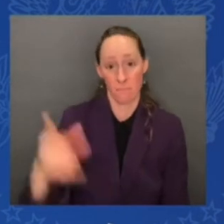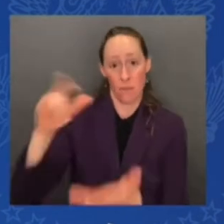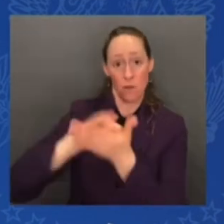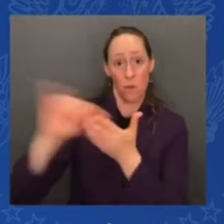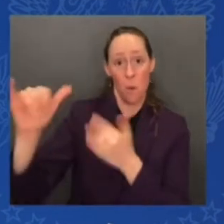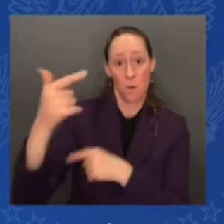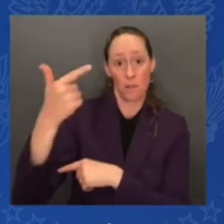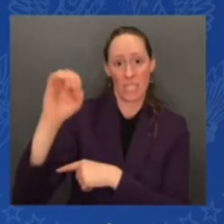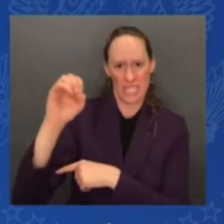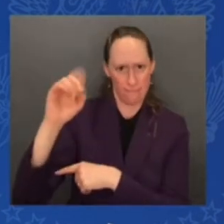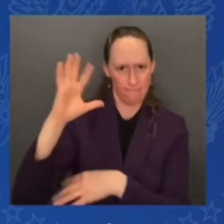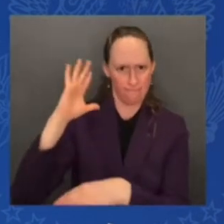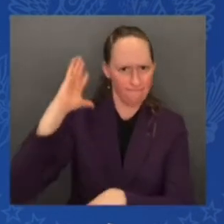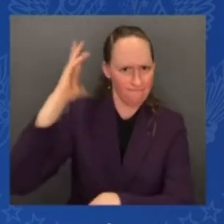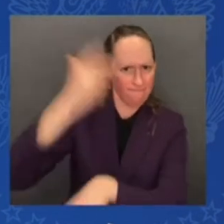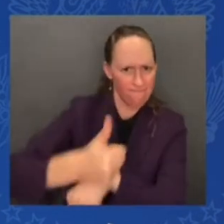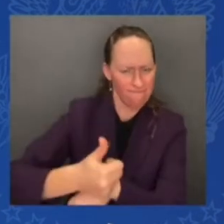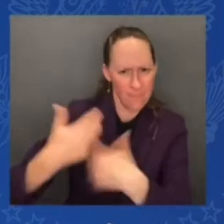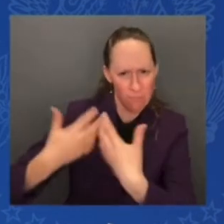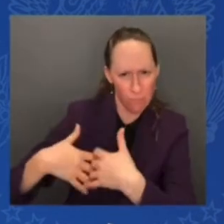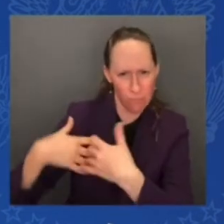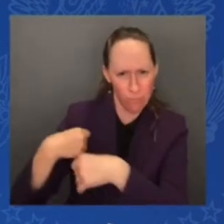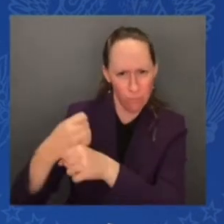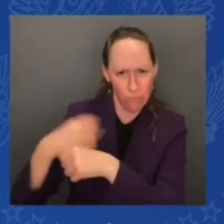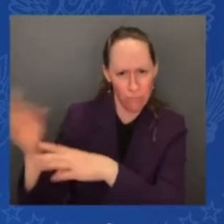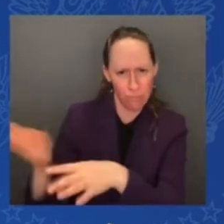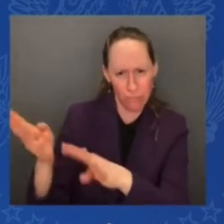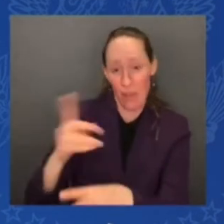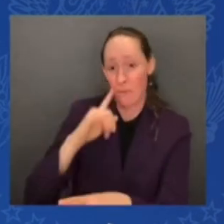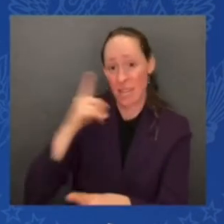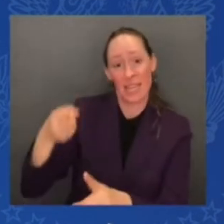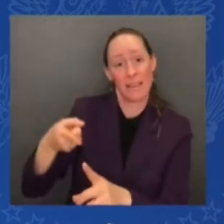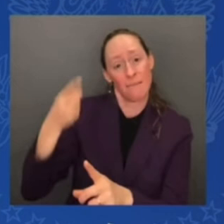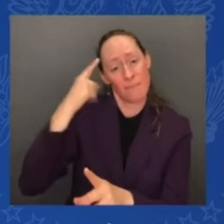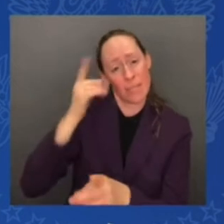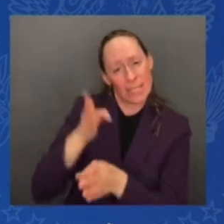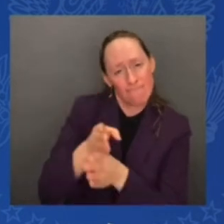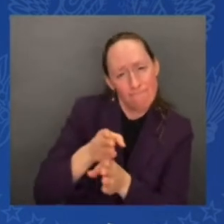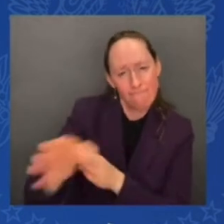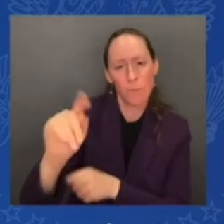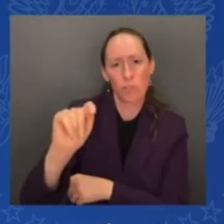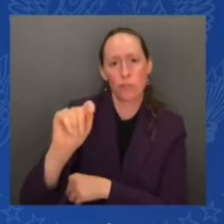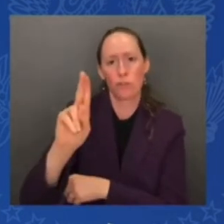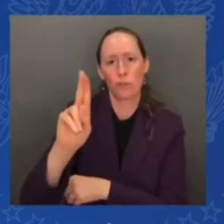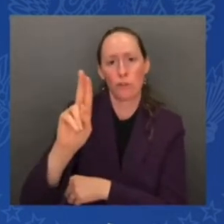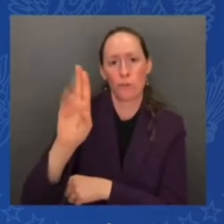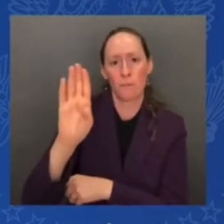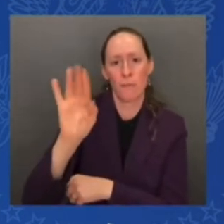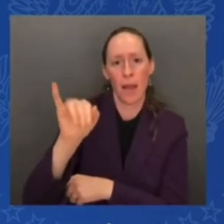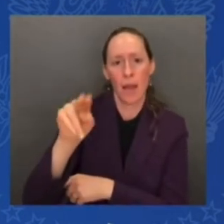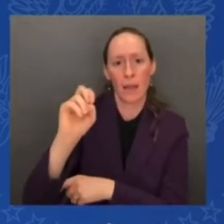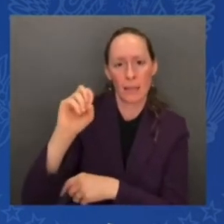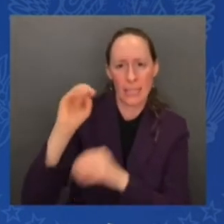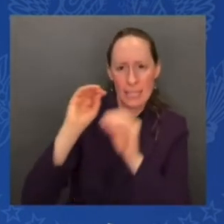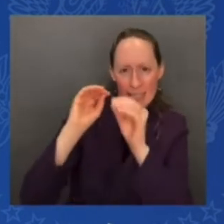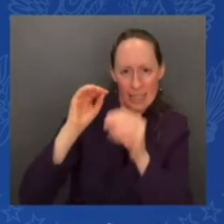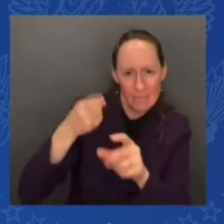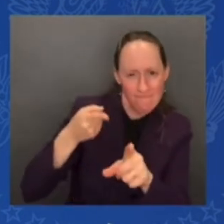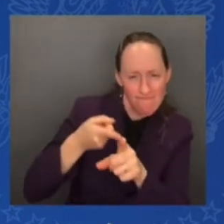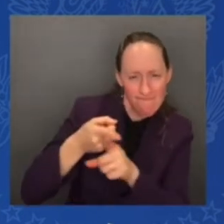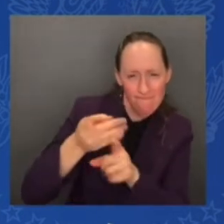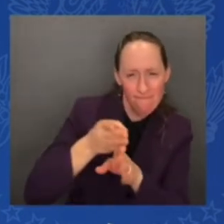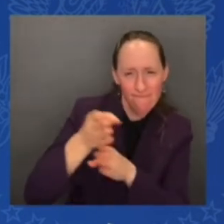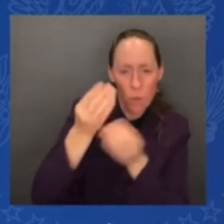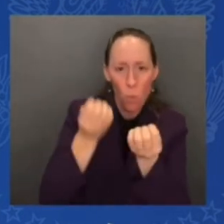in partnership with organized labor. Every one of these companies has pointed to the clean energy law that we originated and